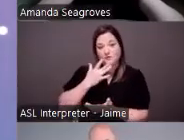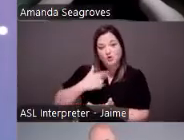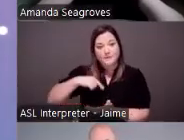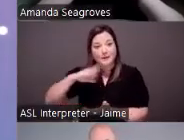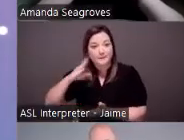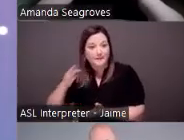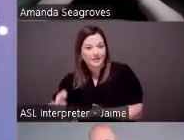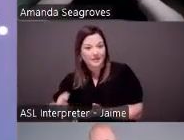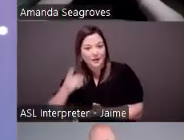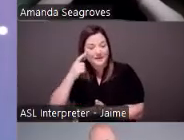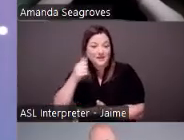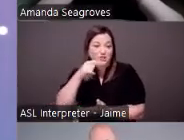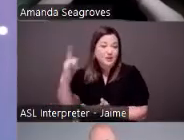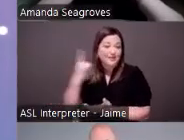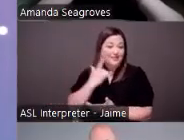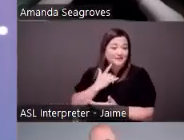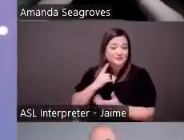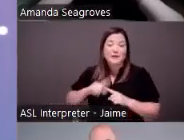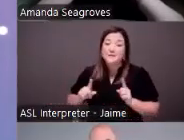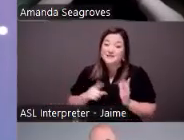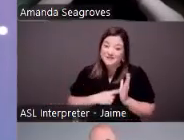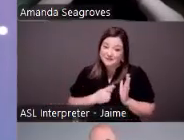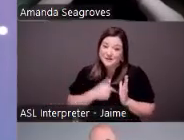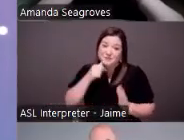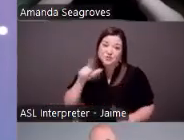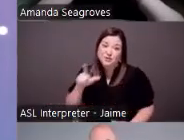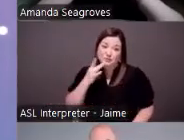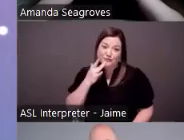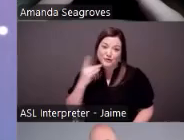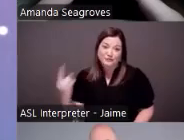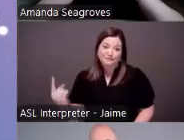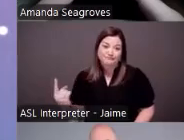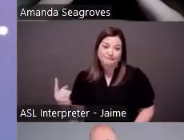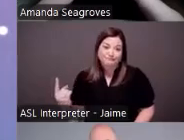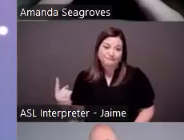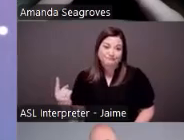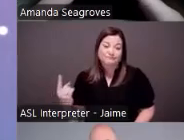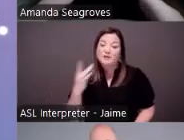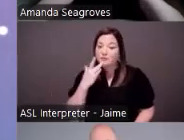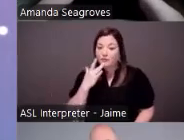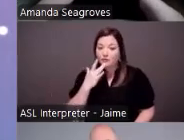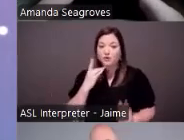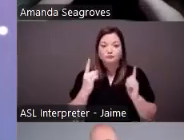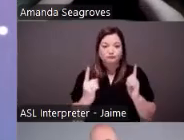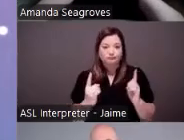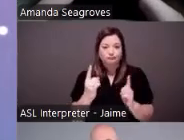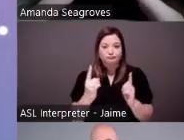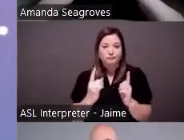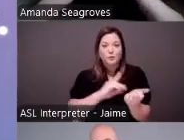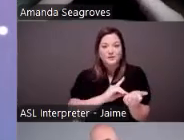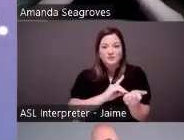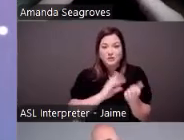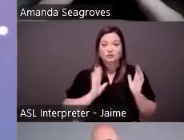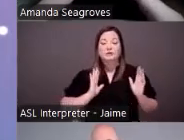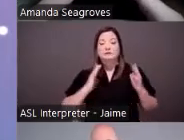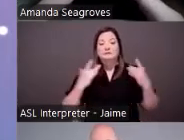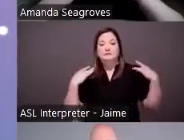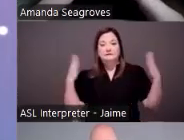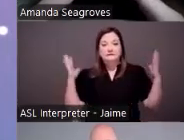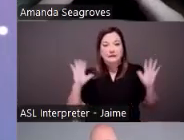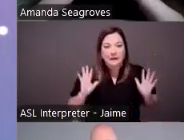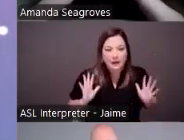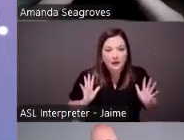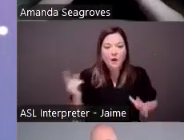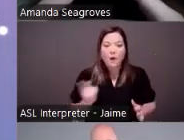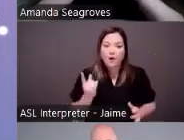because she loves me. But sometimes she'd prefer to do it alone. She'd prefer to just be with the physician. And so I think just always